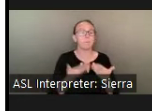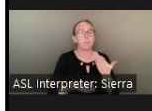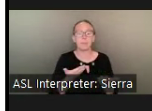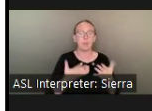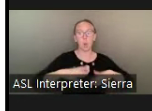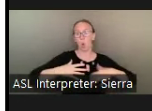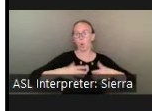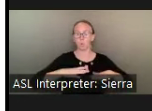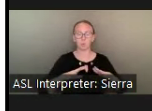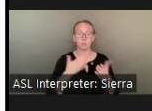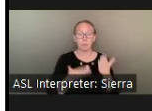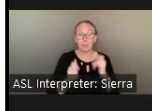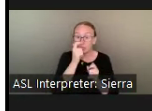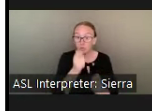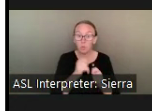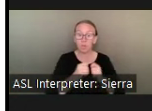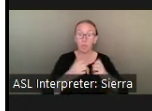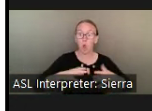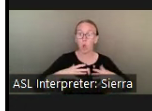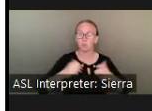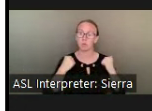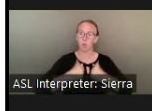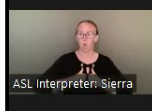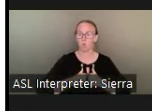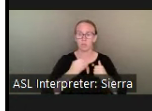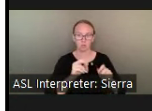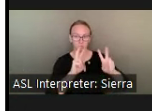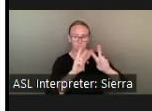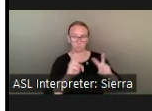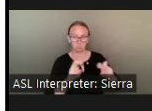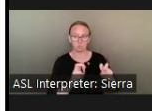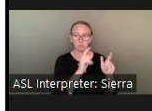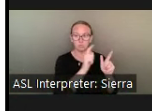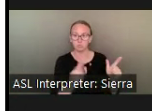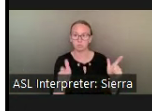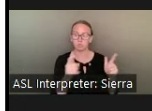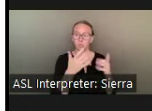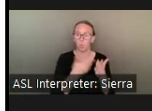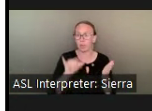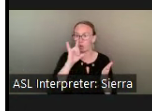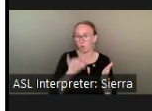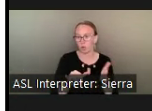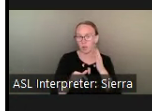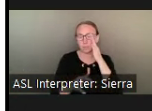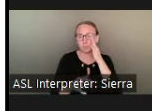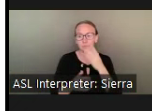interested in these kids kind of in their oversized coats and like wanting to break down what that would look like. And so these kind of led to this image